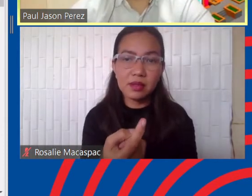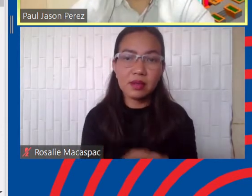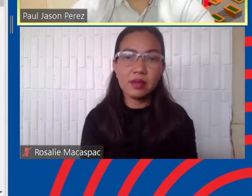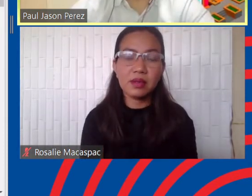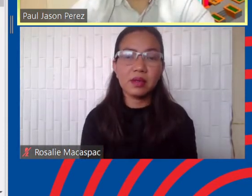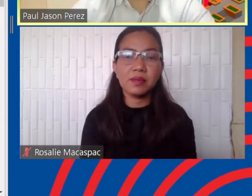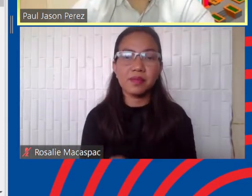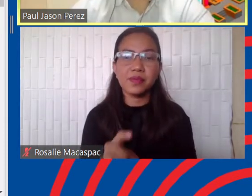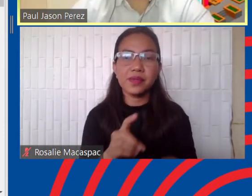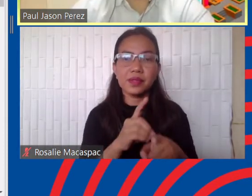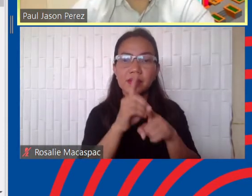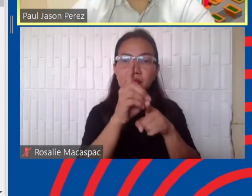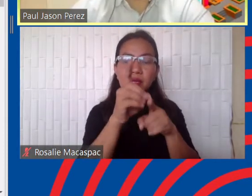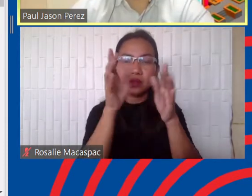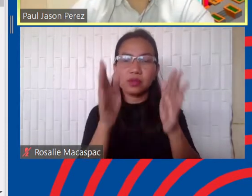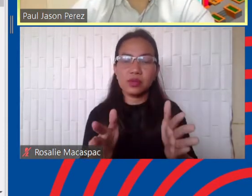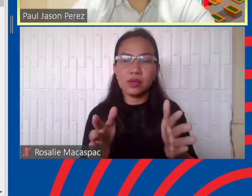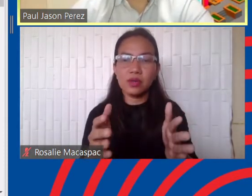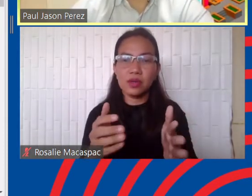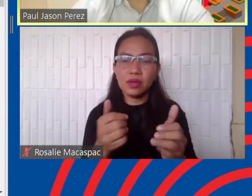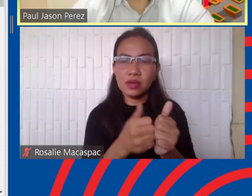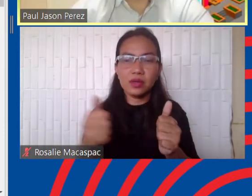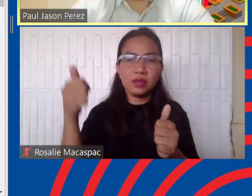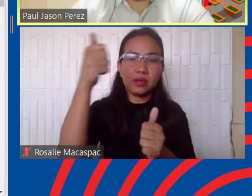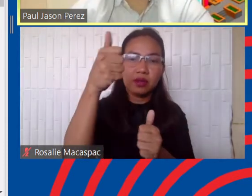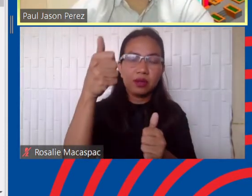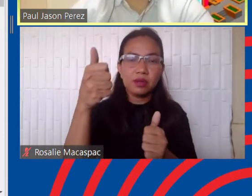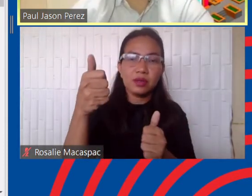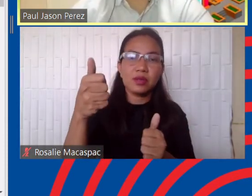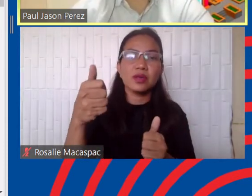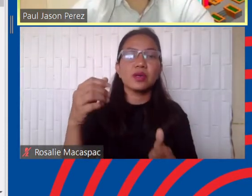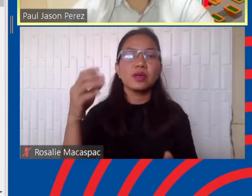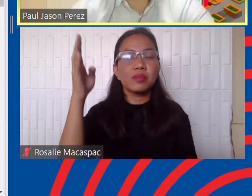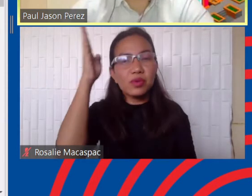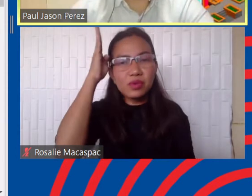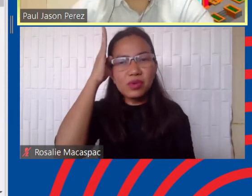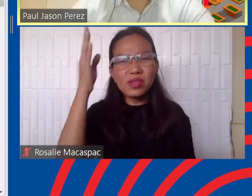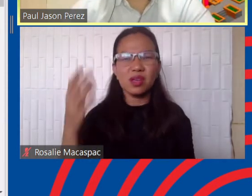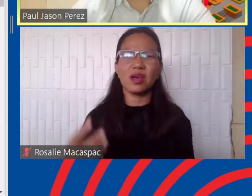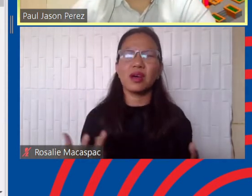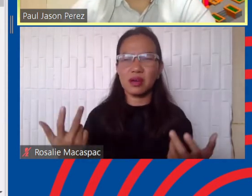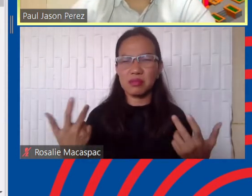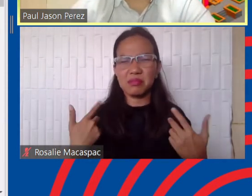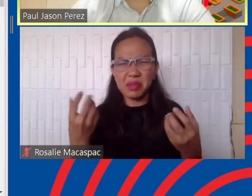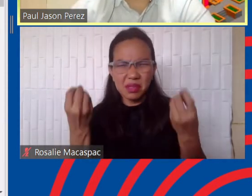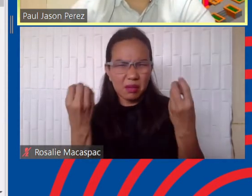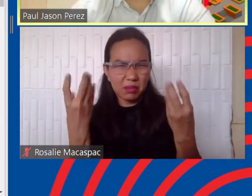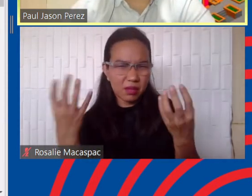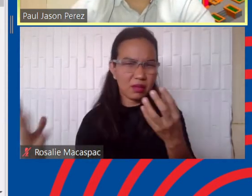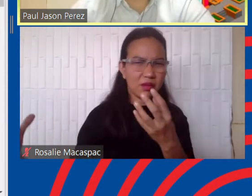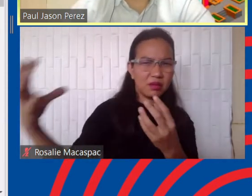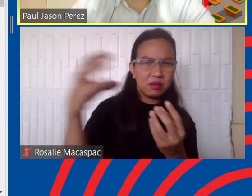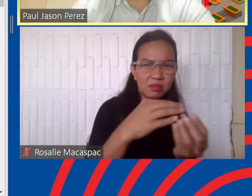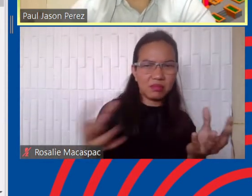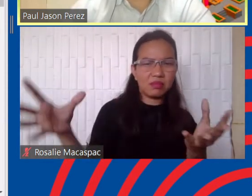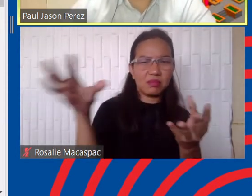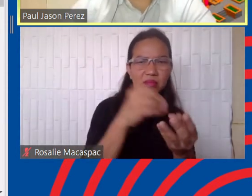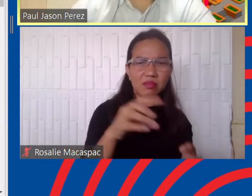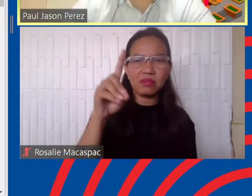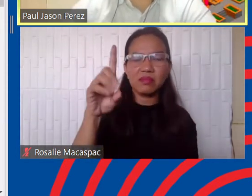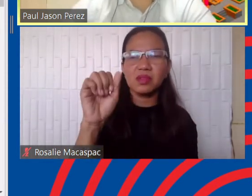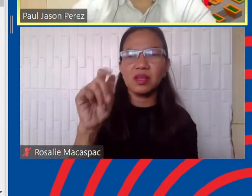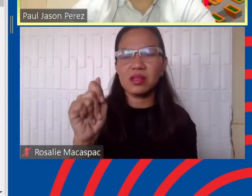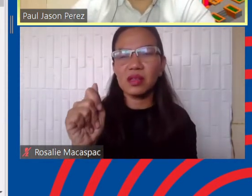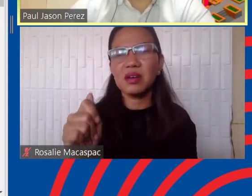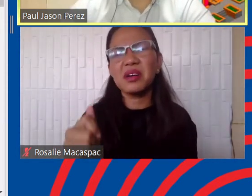Director Burgos earlier, we are swimming with data, and some of them are, or information, and some of them are